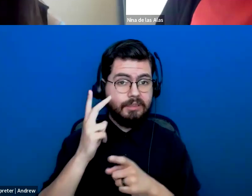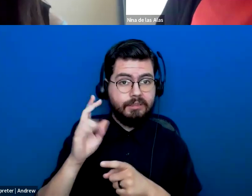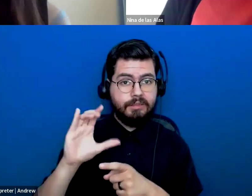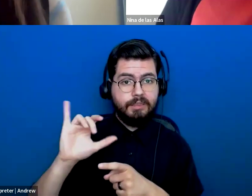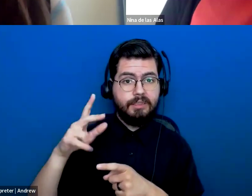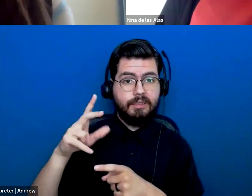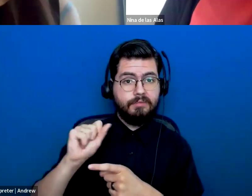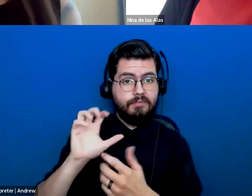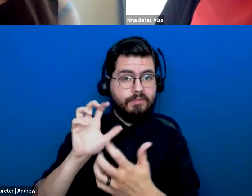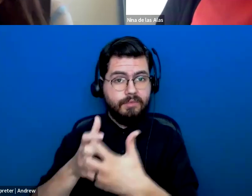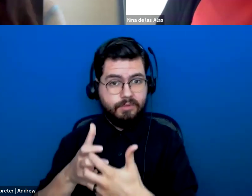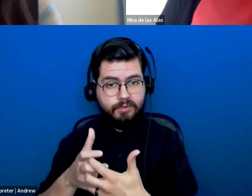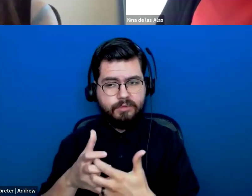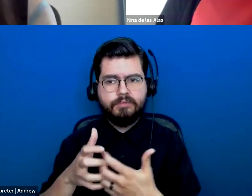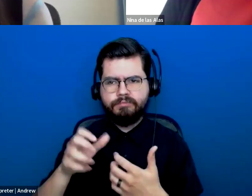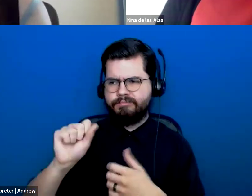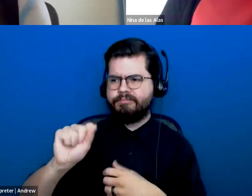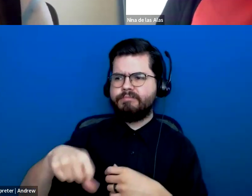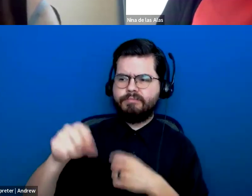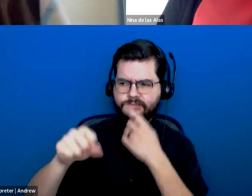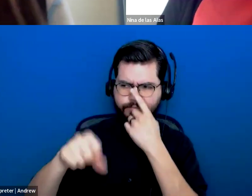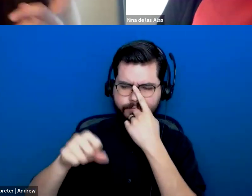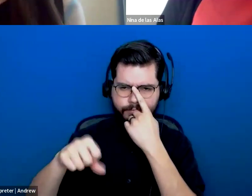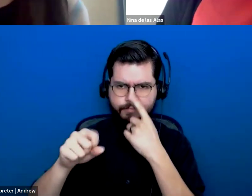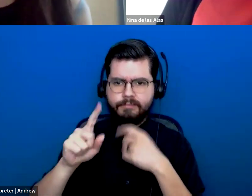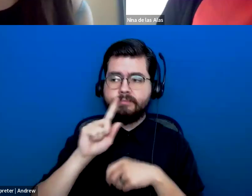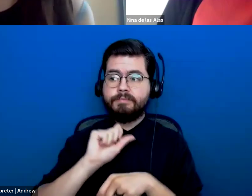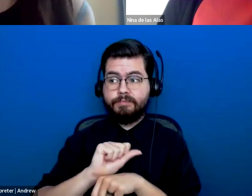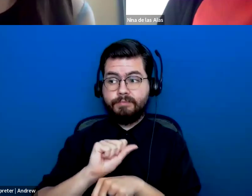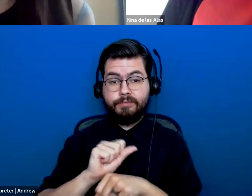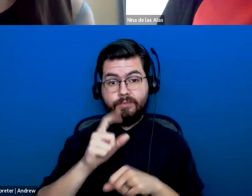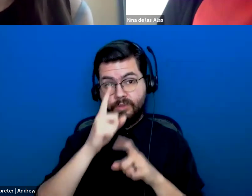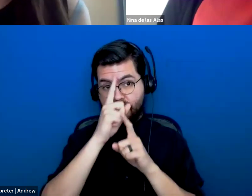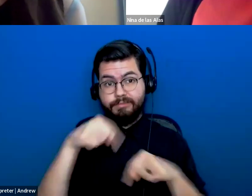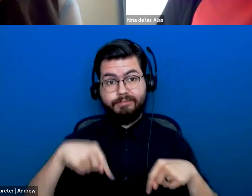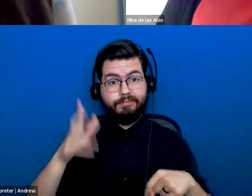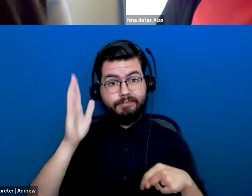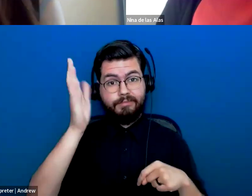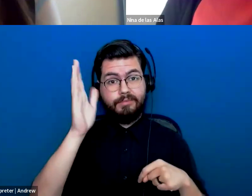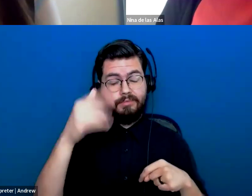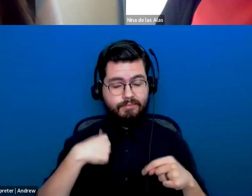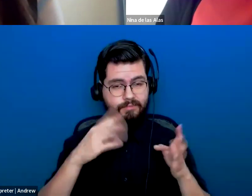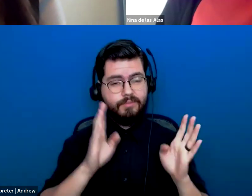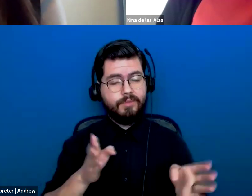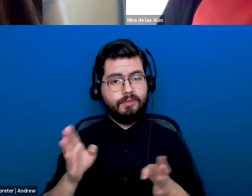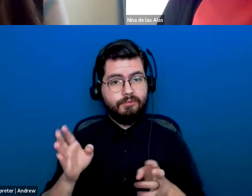Yes, of course. I think actually to prepare for this presentation, I did talk